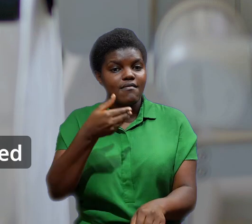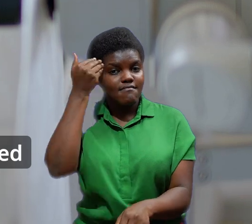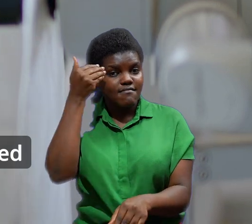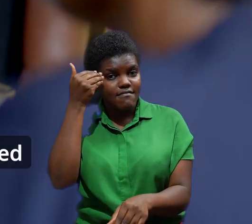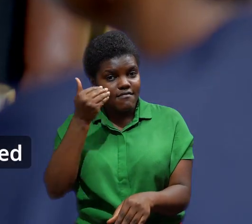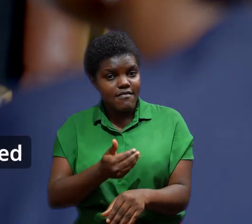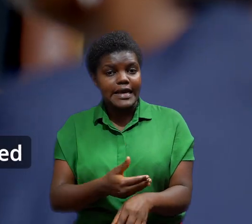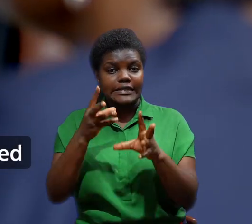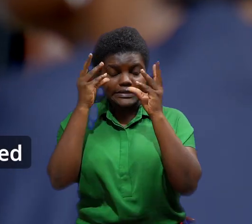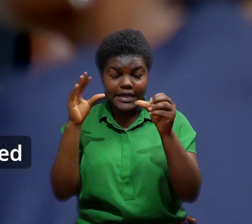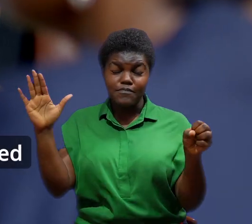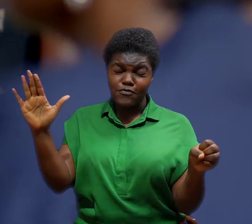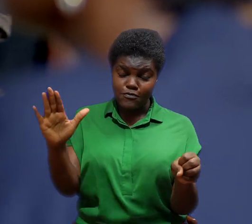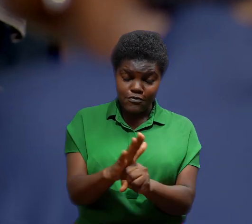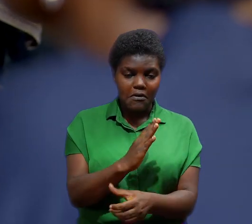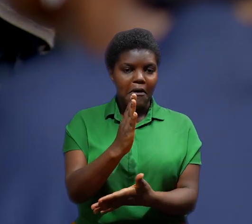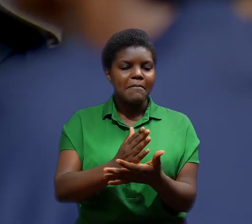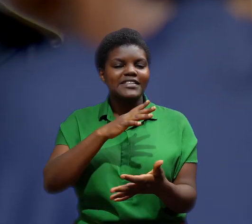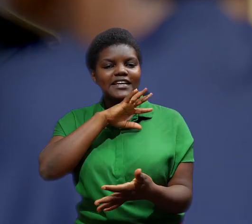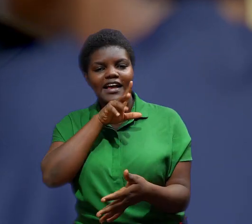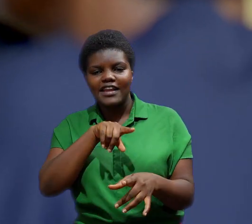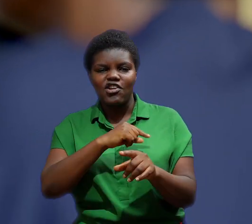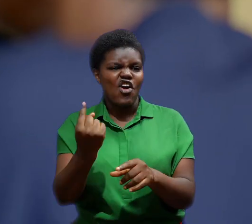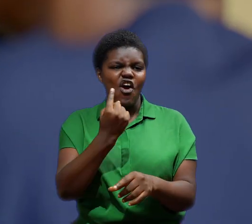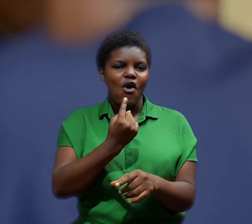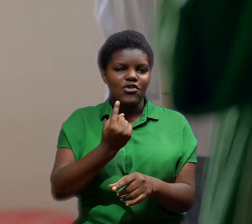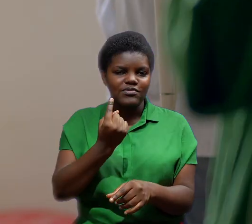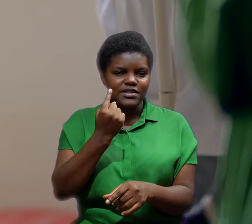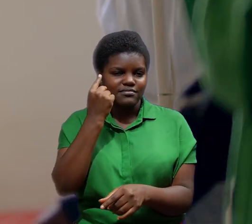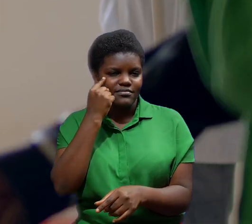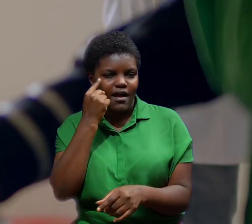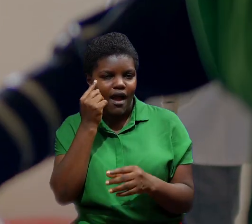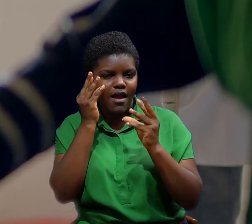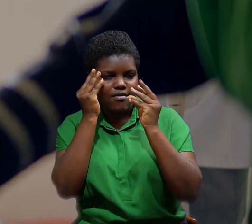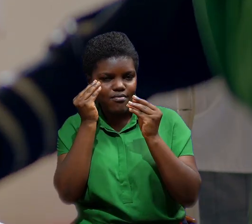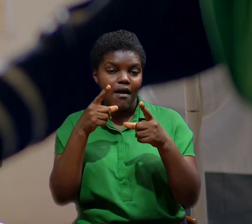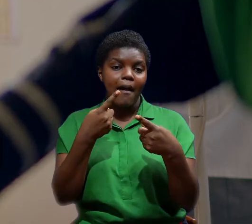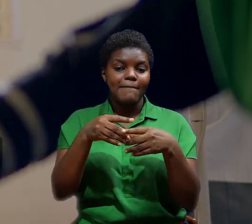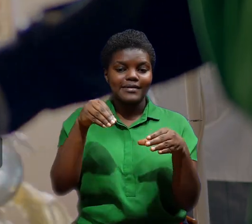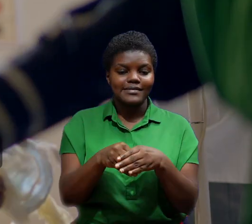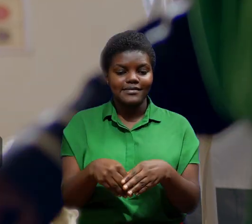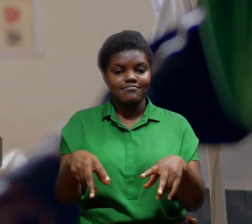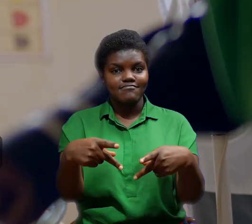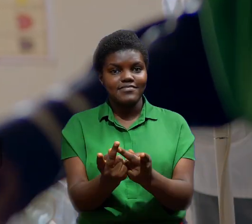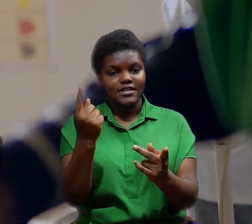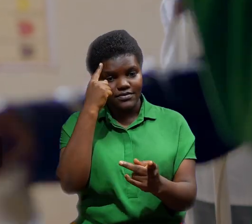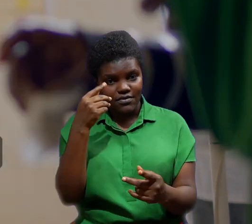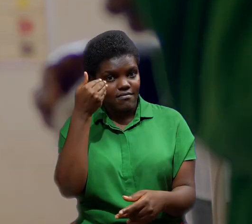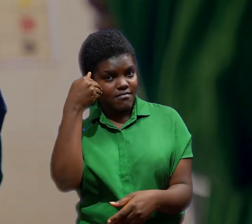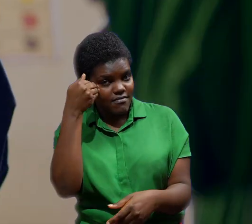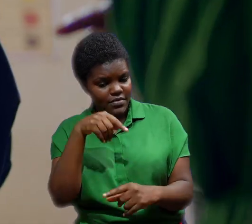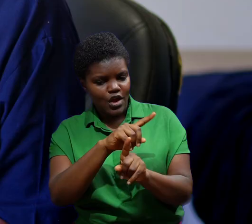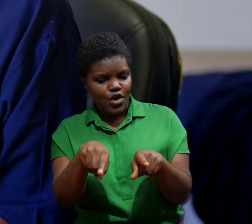because children are operated under general anesthesia. Unlike adults who we numb the eye, the children are put